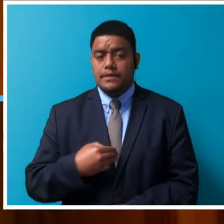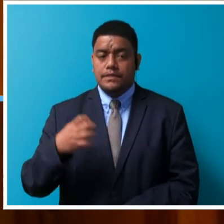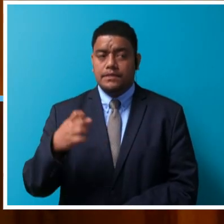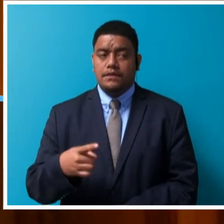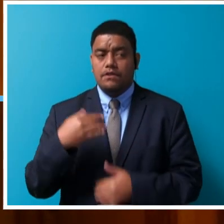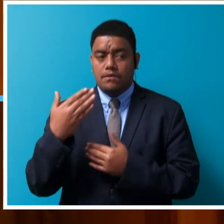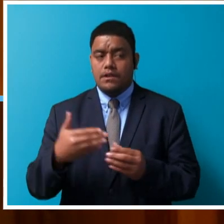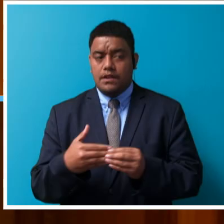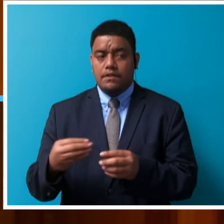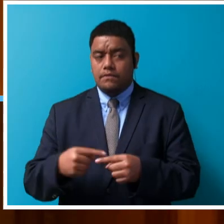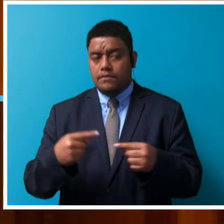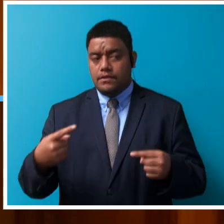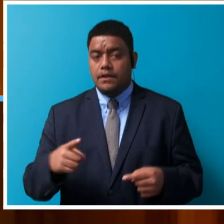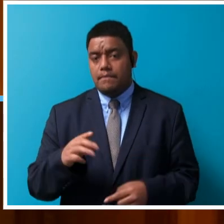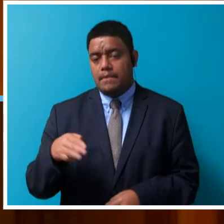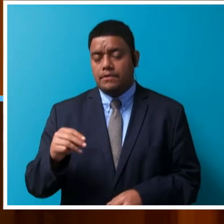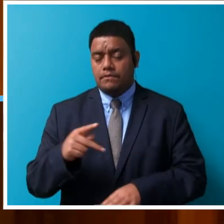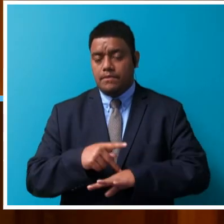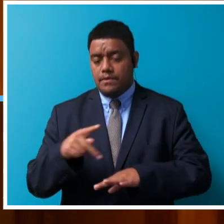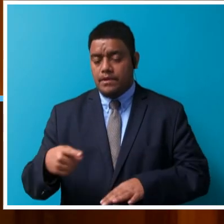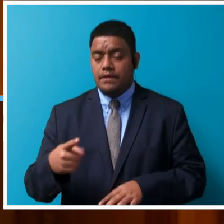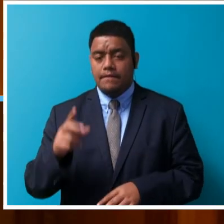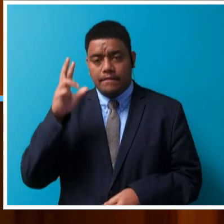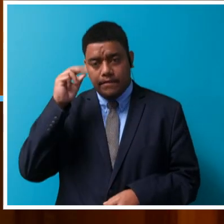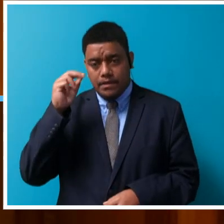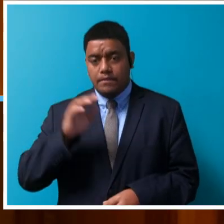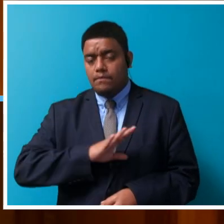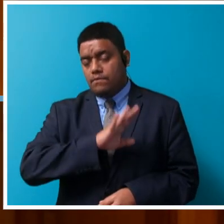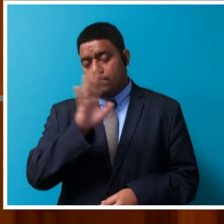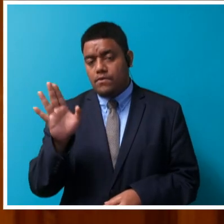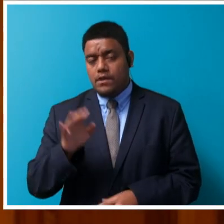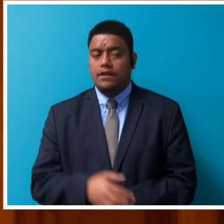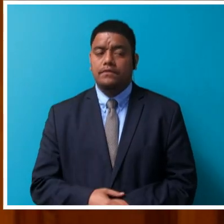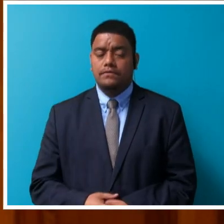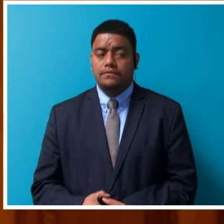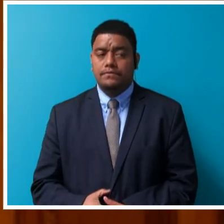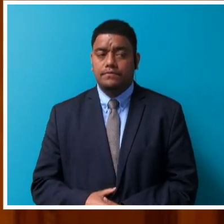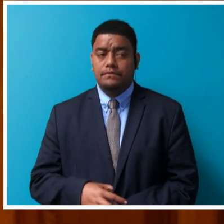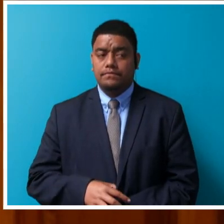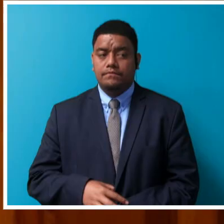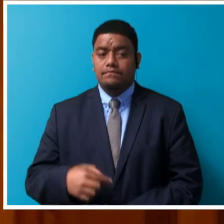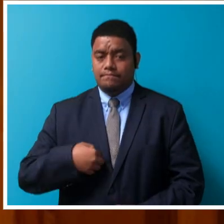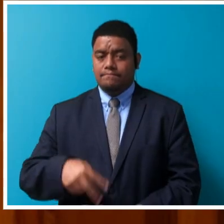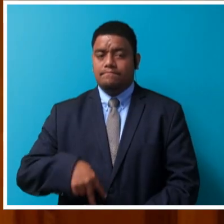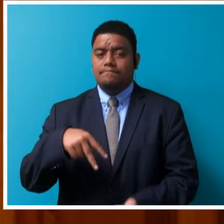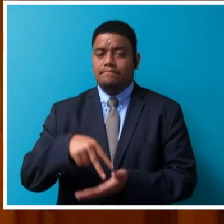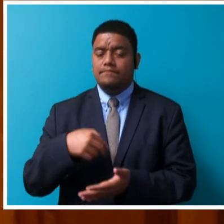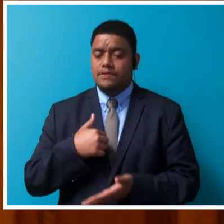Honourable Leader of the Opposition and fellow Members of Parliament and fellow Fijians, Nisambula Saka. I rise in support of